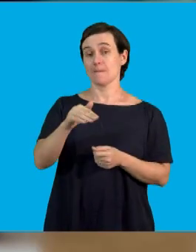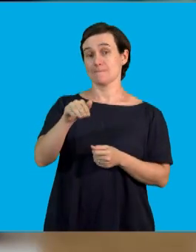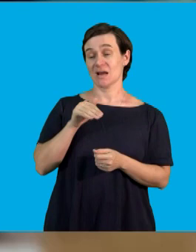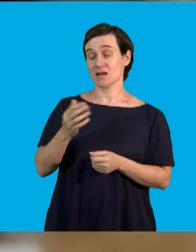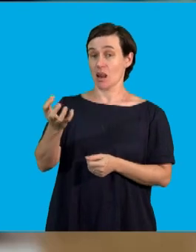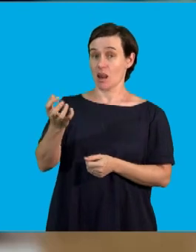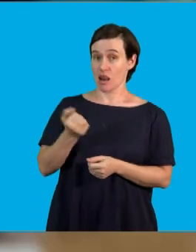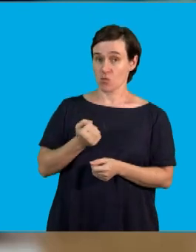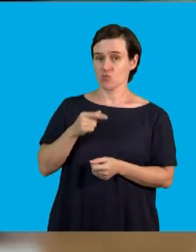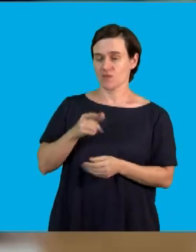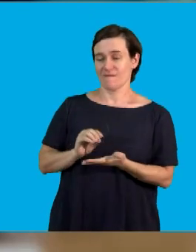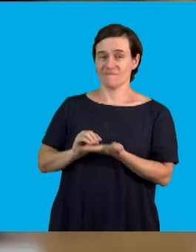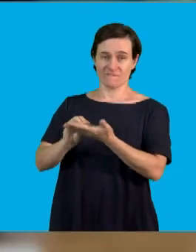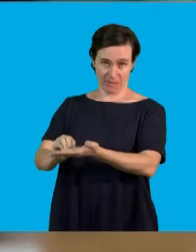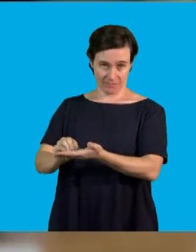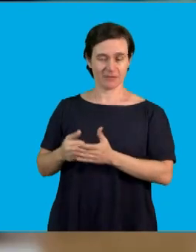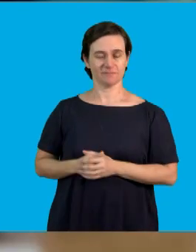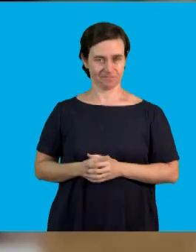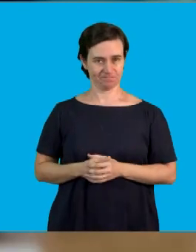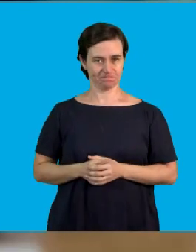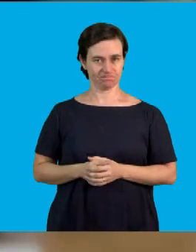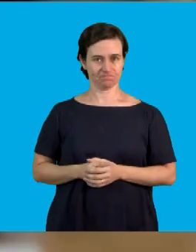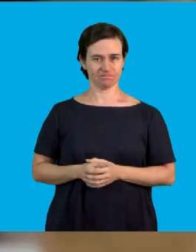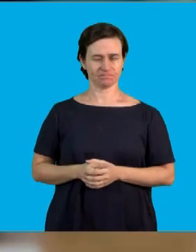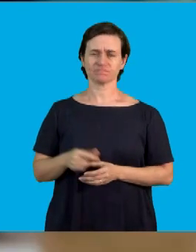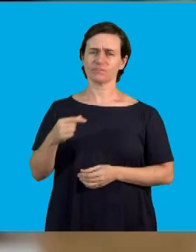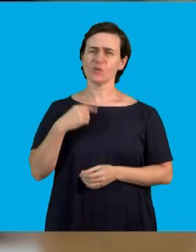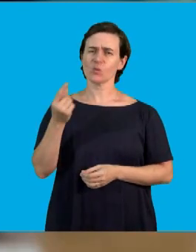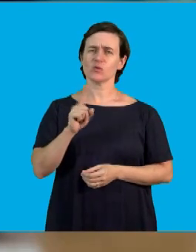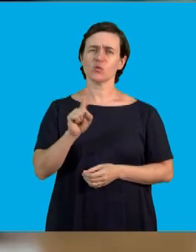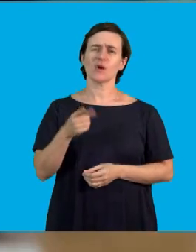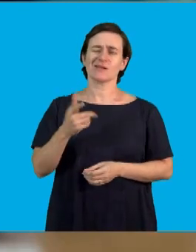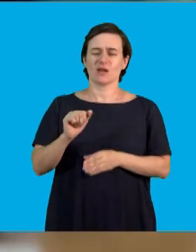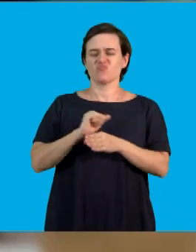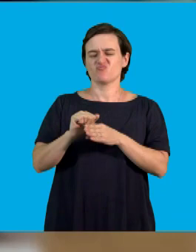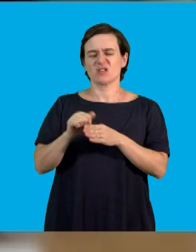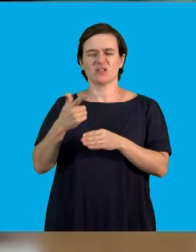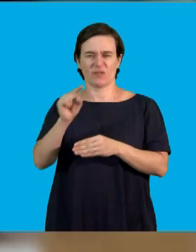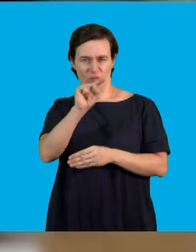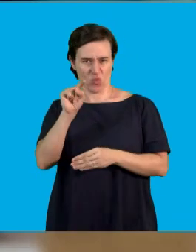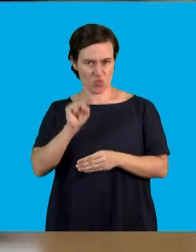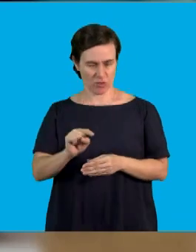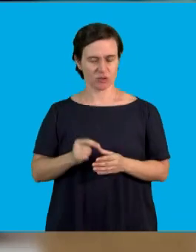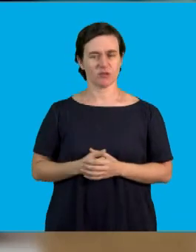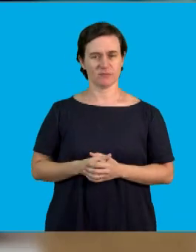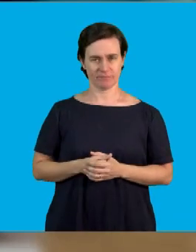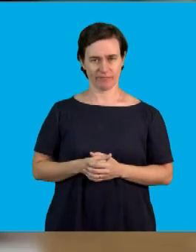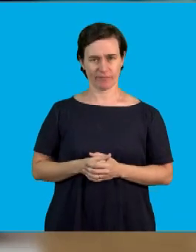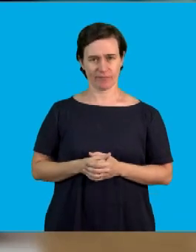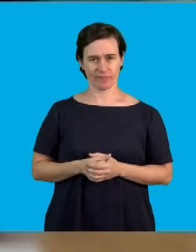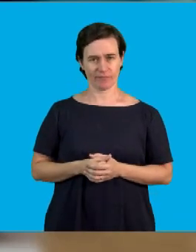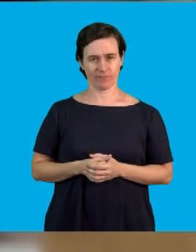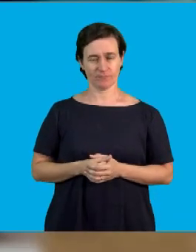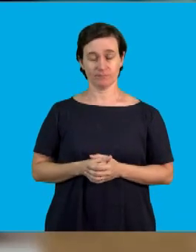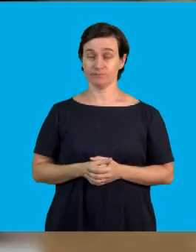banking, loans and investment. Now we are going to be looking at the practice and the application